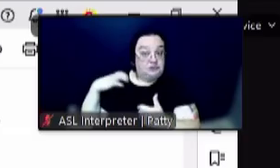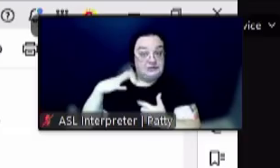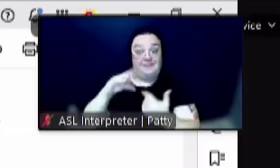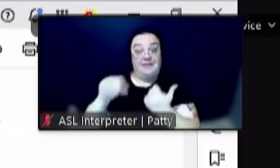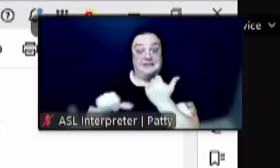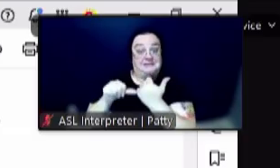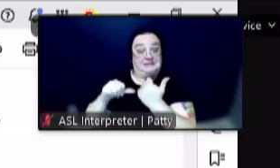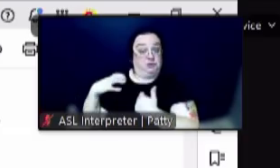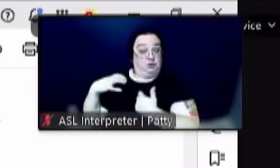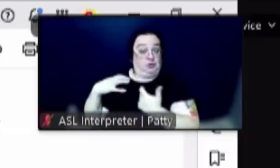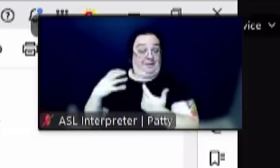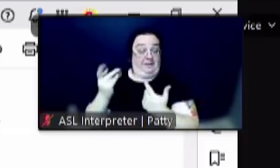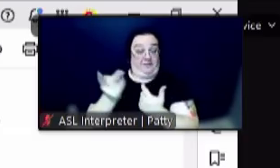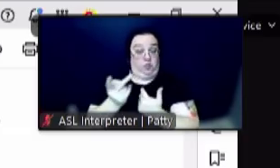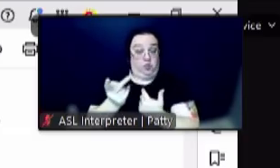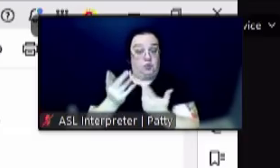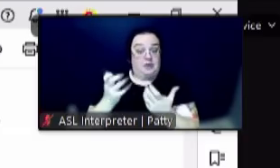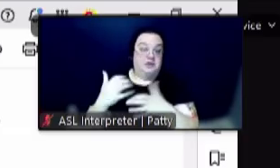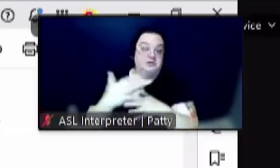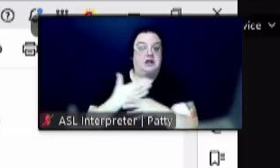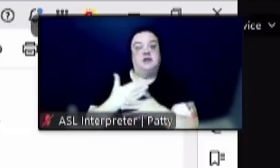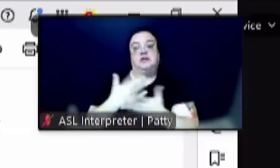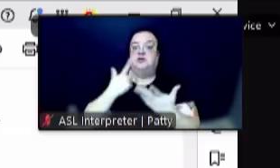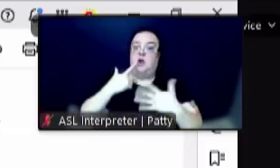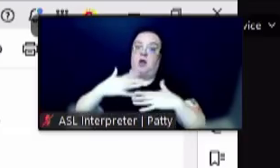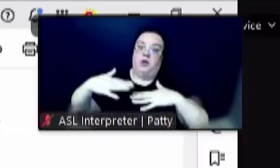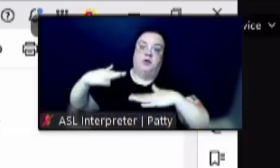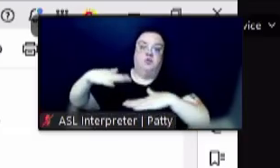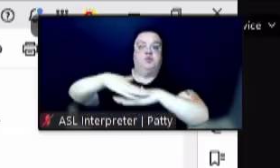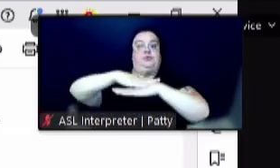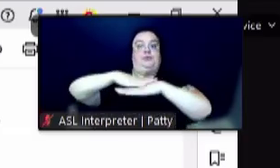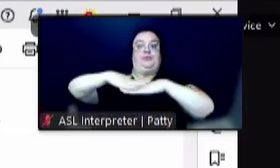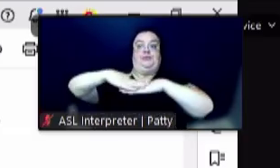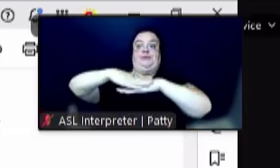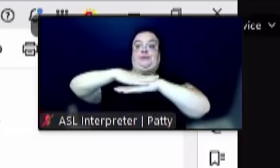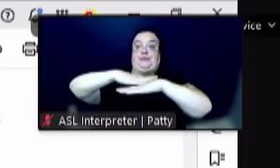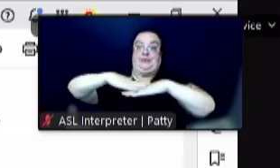just give 1,000-foot overview of your budget.